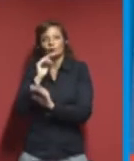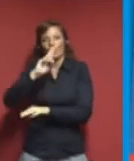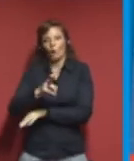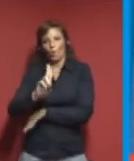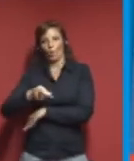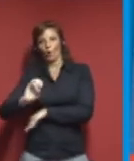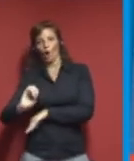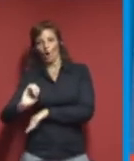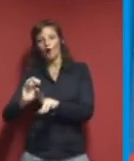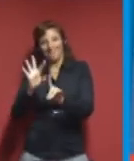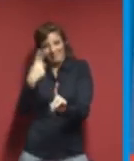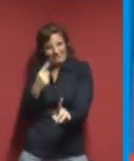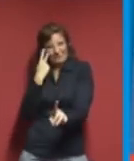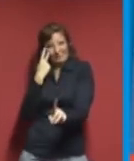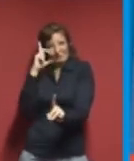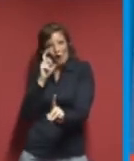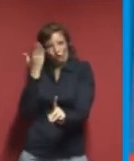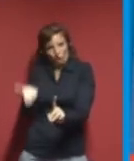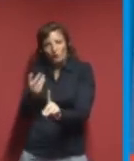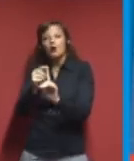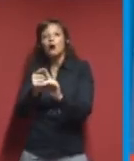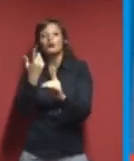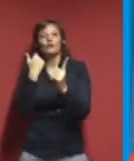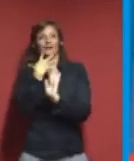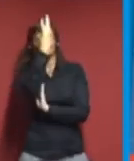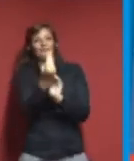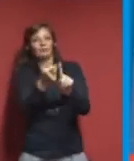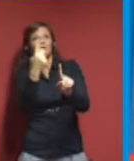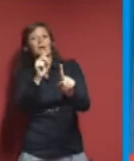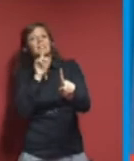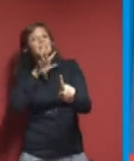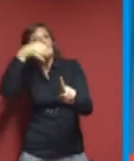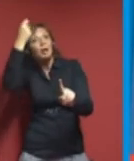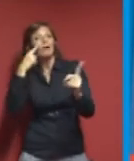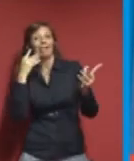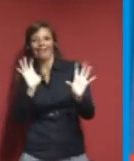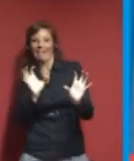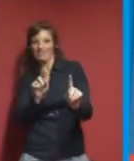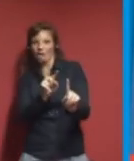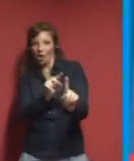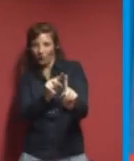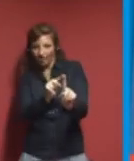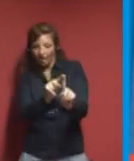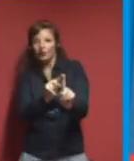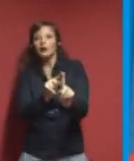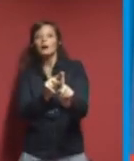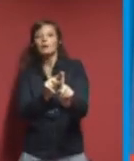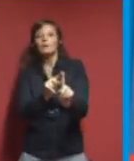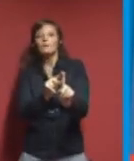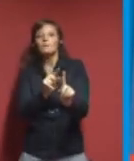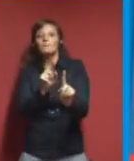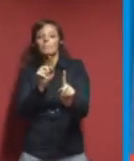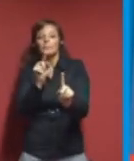of the day with his remote control. But look at some of these magazines that he made. Amazing Stories, The Electrical Experimenter,